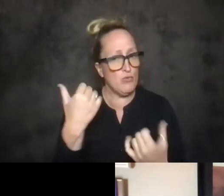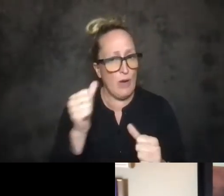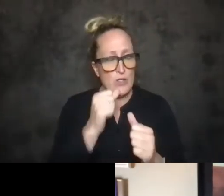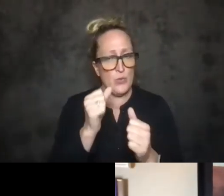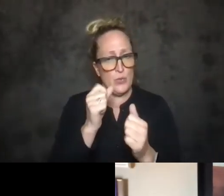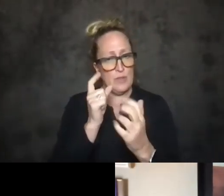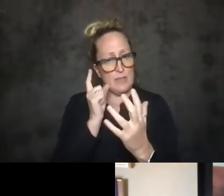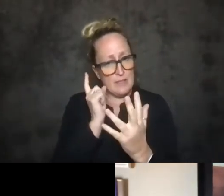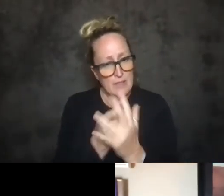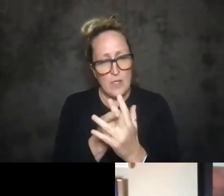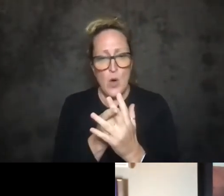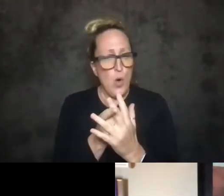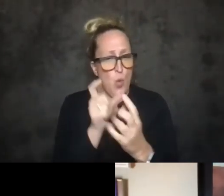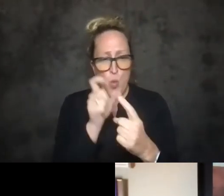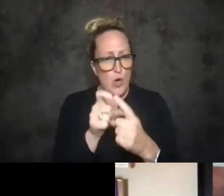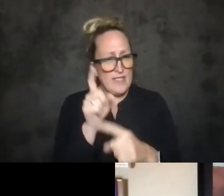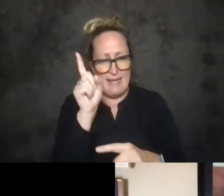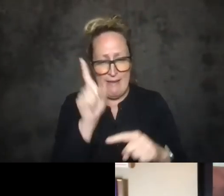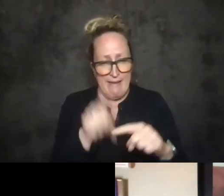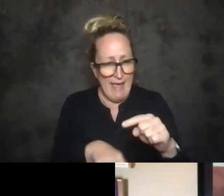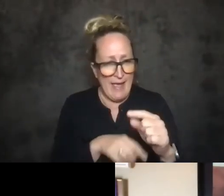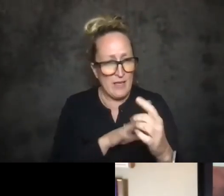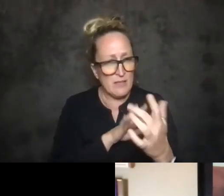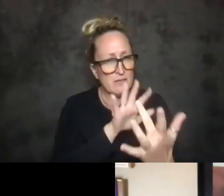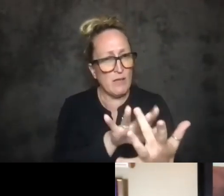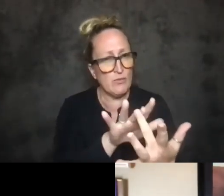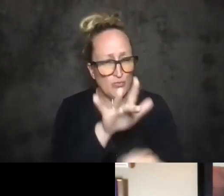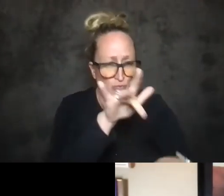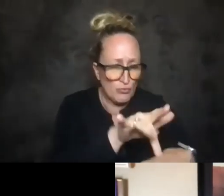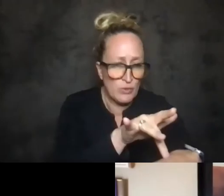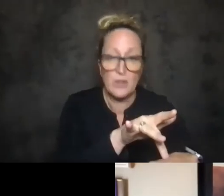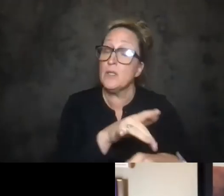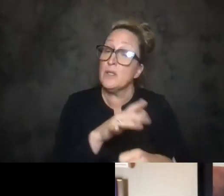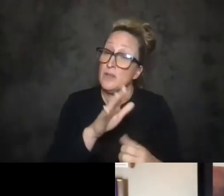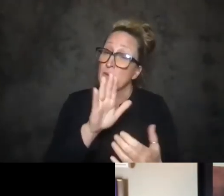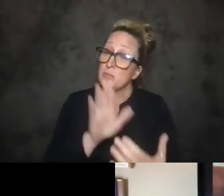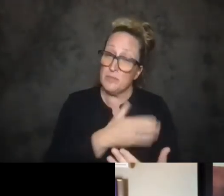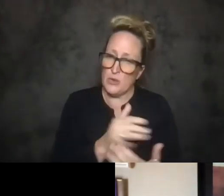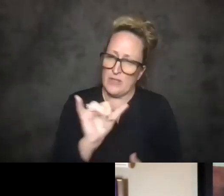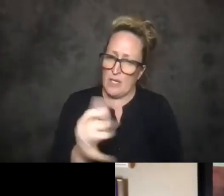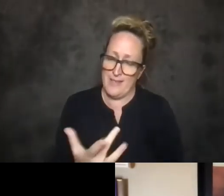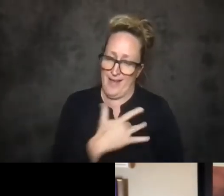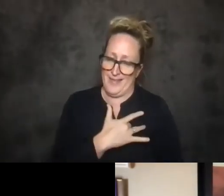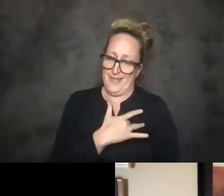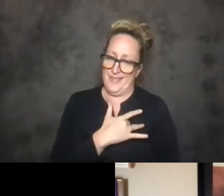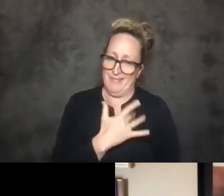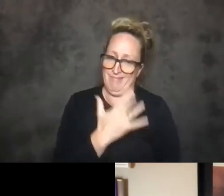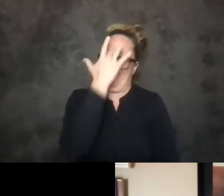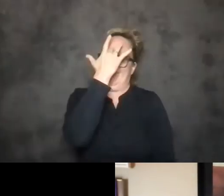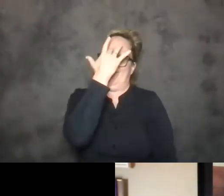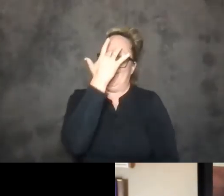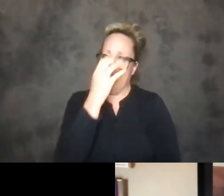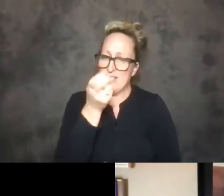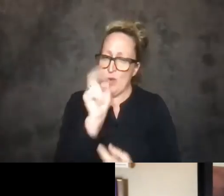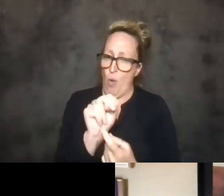place that words can't reach. And music does that. It does that in its own